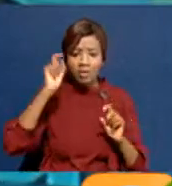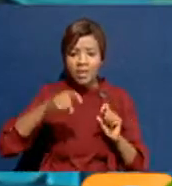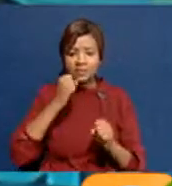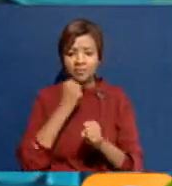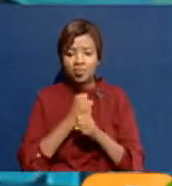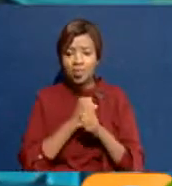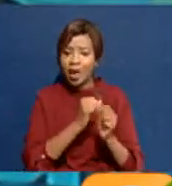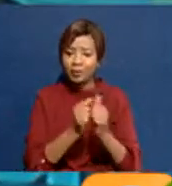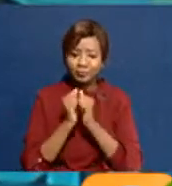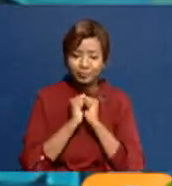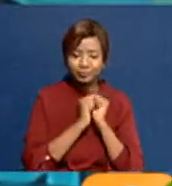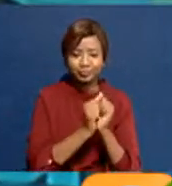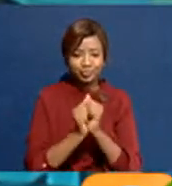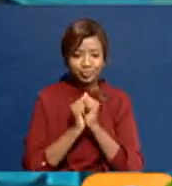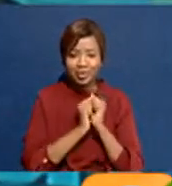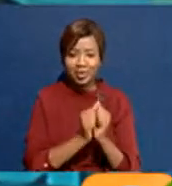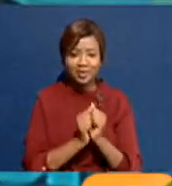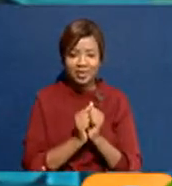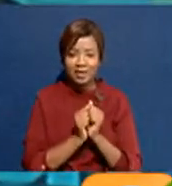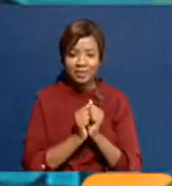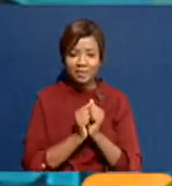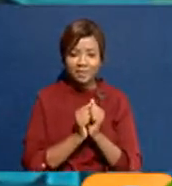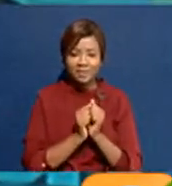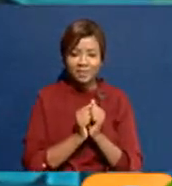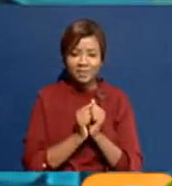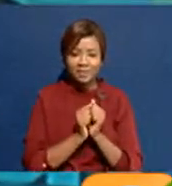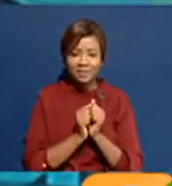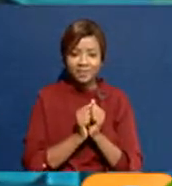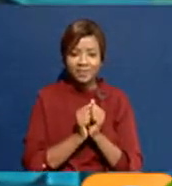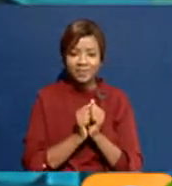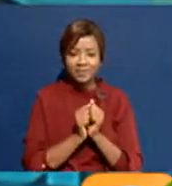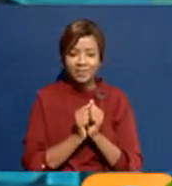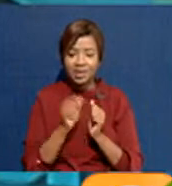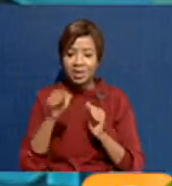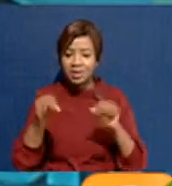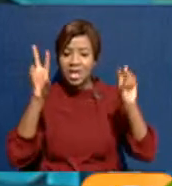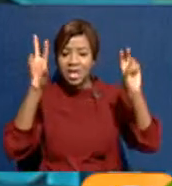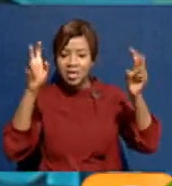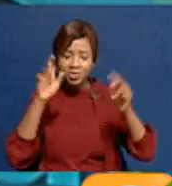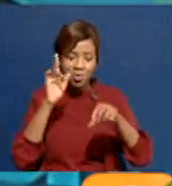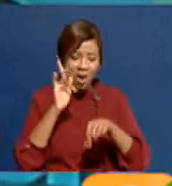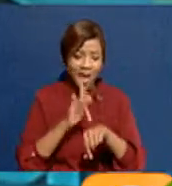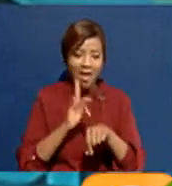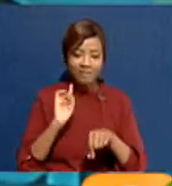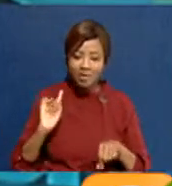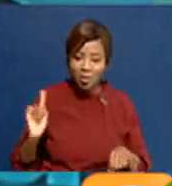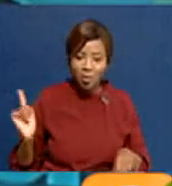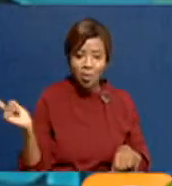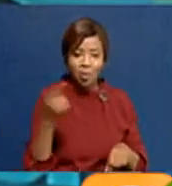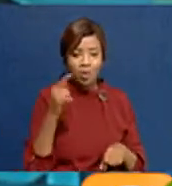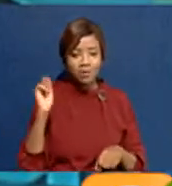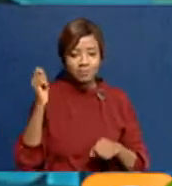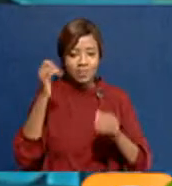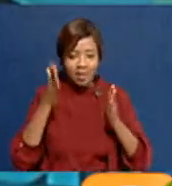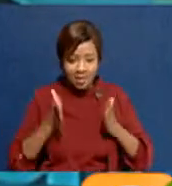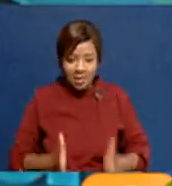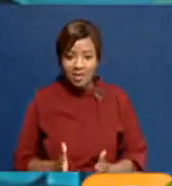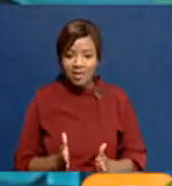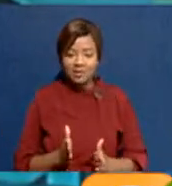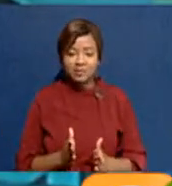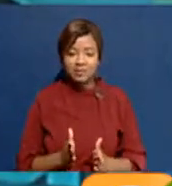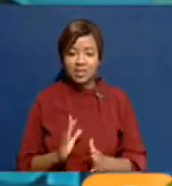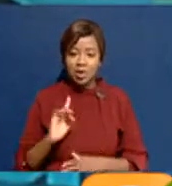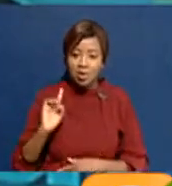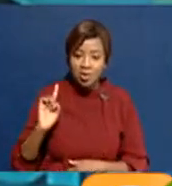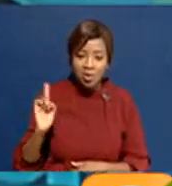not just an issue for somebody, a pediatrician like me, an issue for all Kenyans, all policymakers,